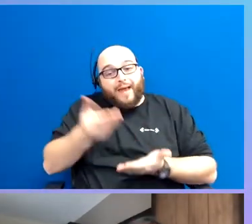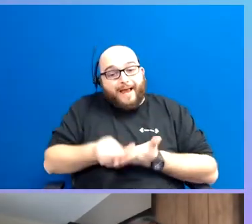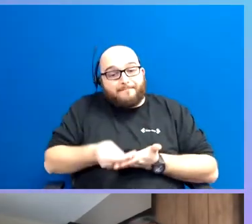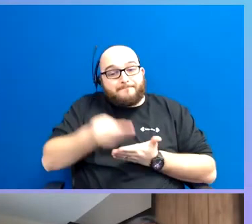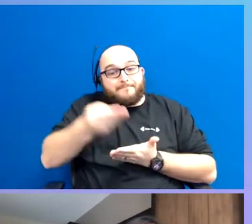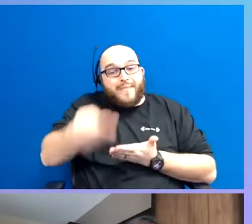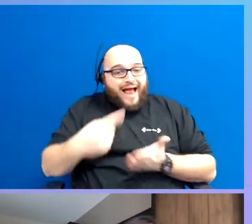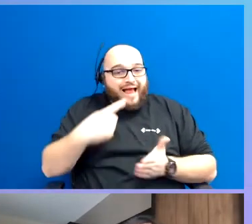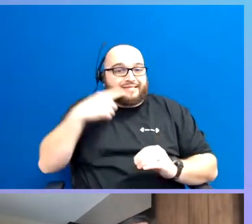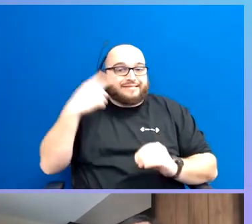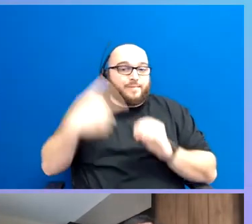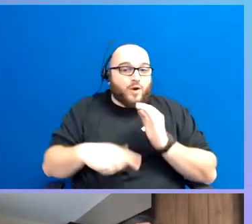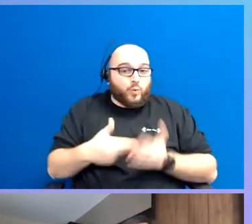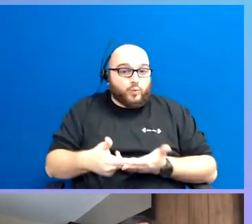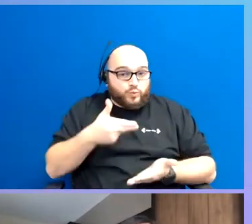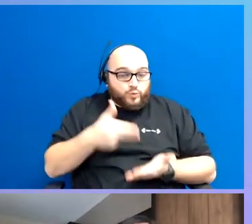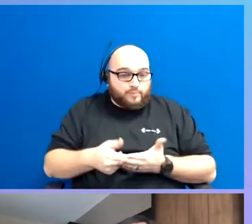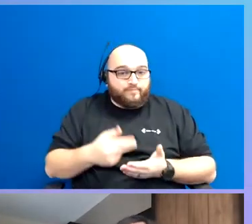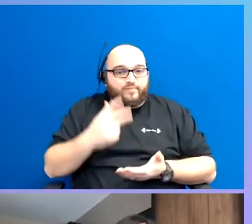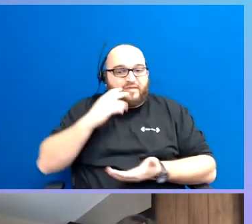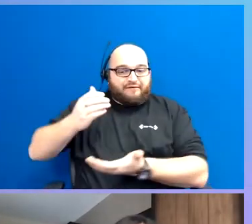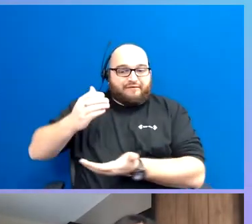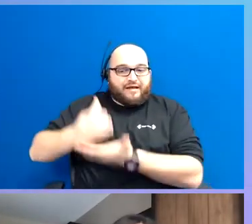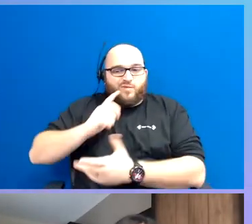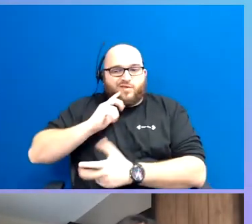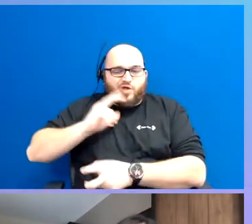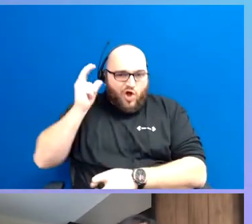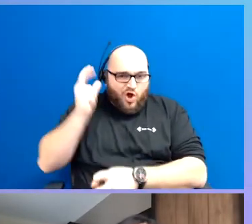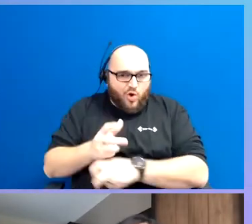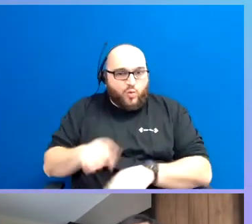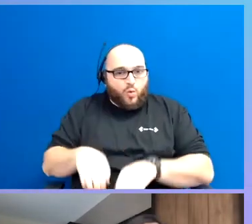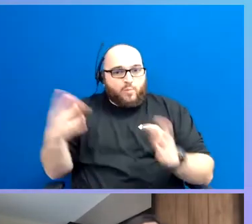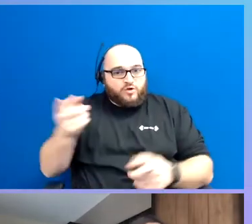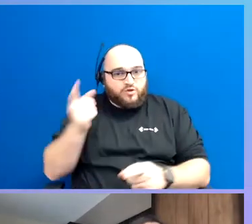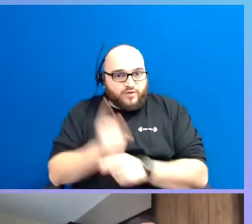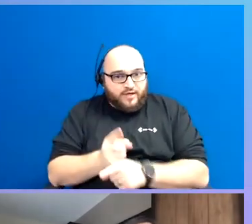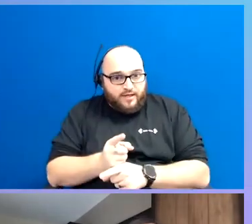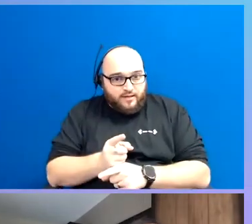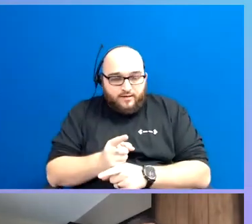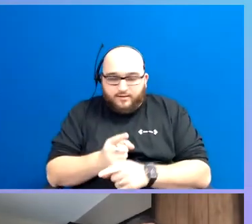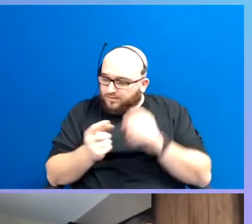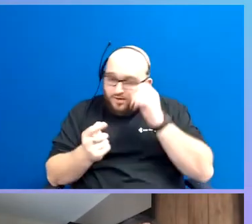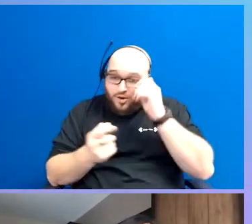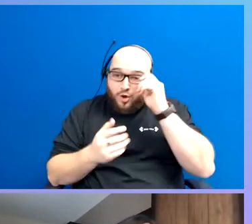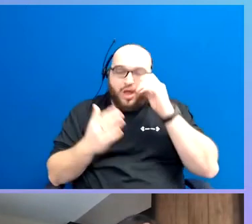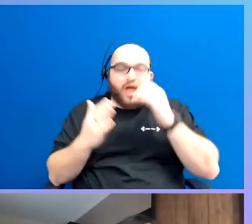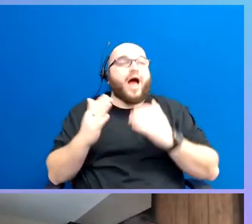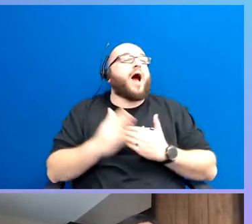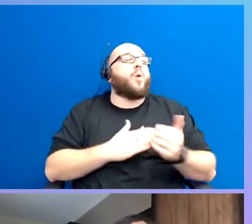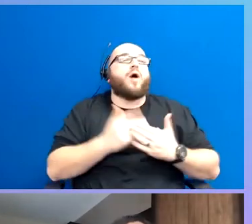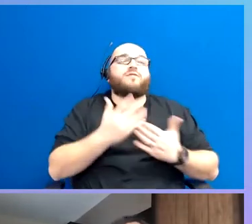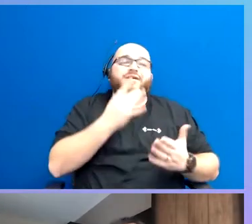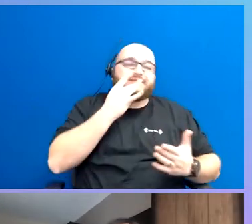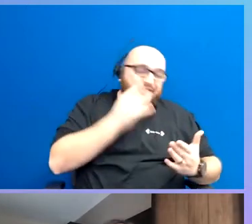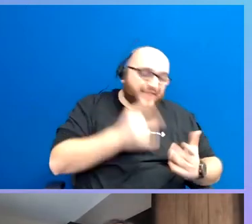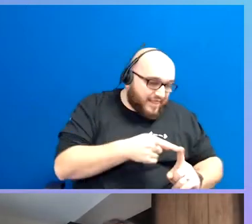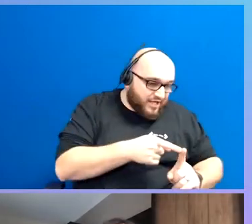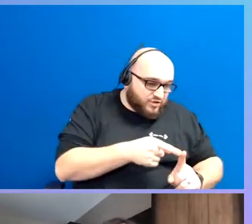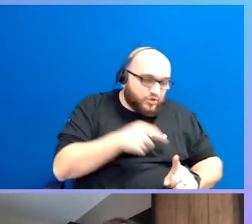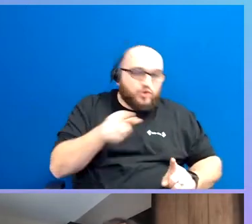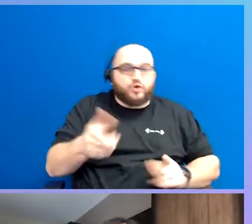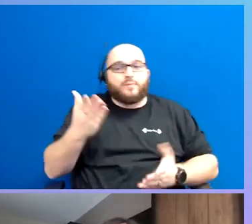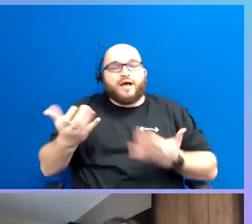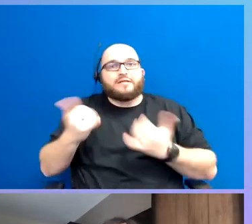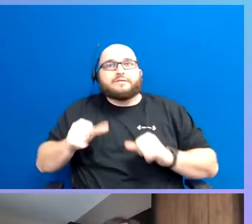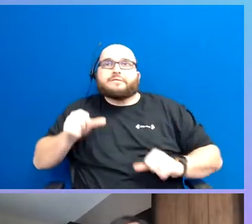soup. Say the can is really hard to open for you. No matter how good your tomato soup tastes, you might hesitate to buy it